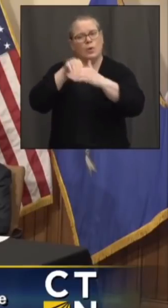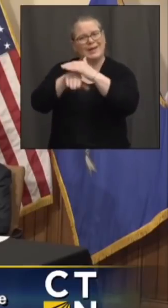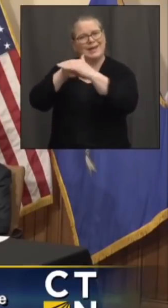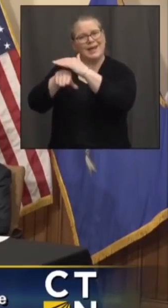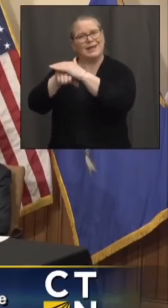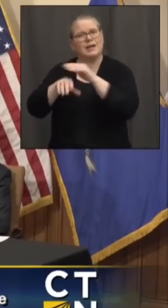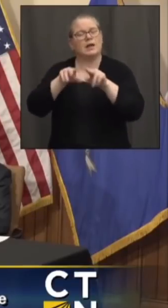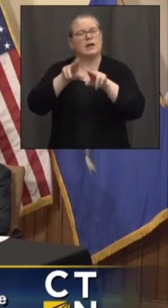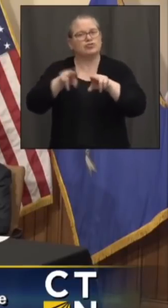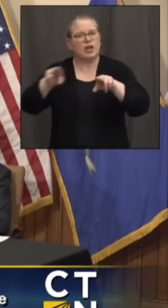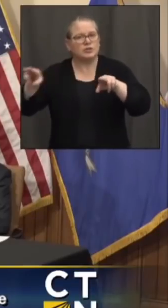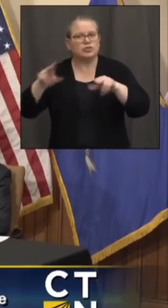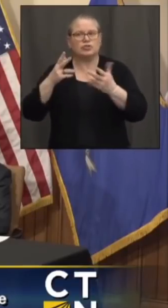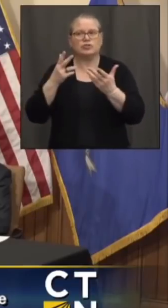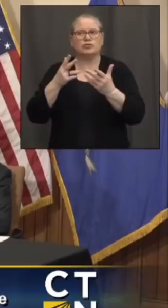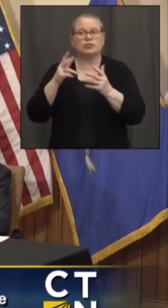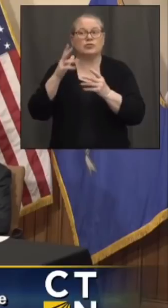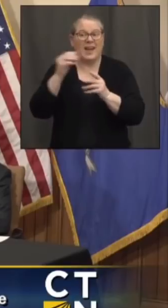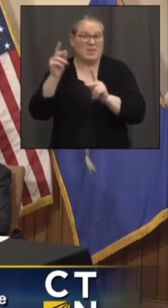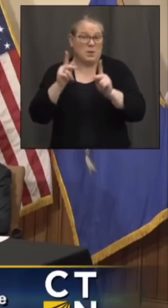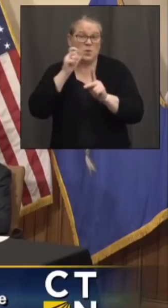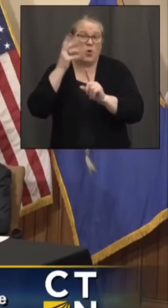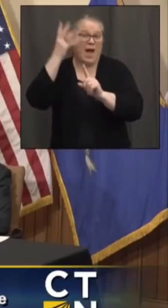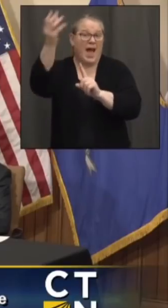be unfortunately living out on the streets?